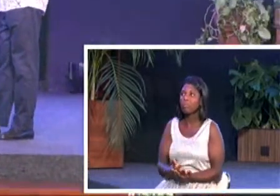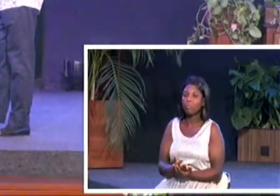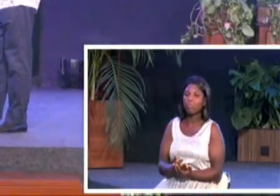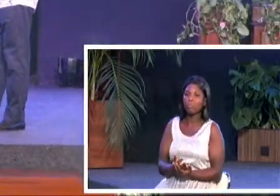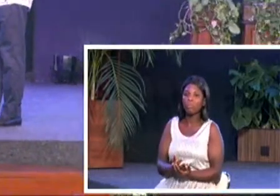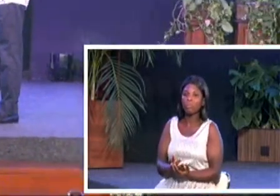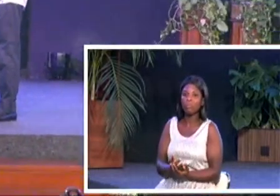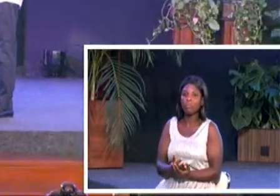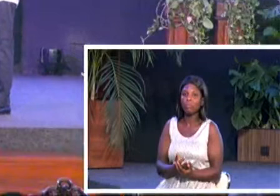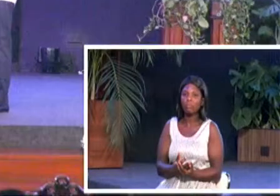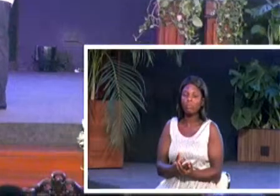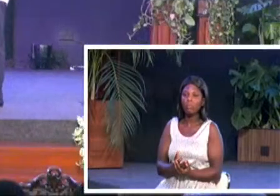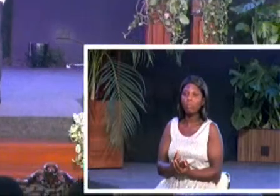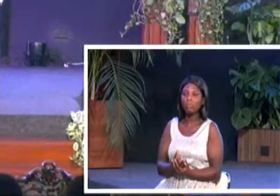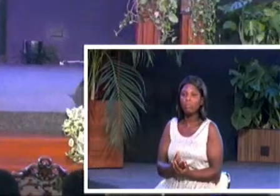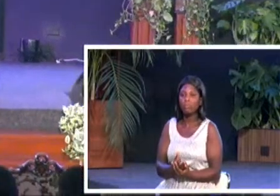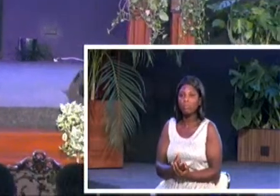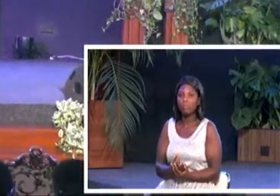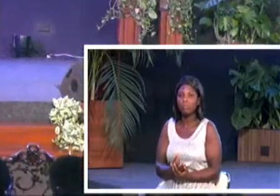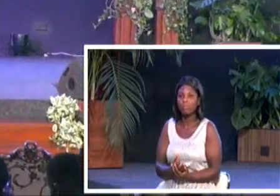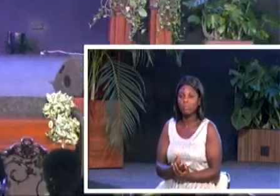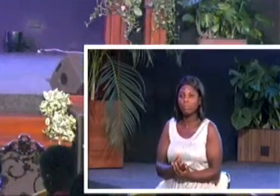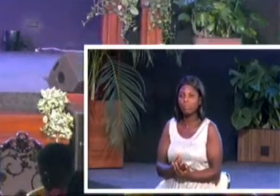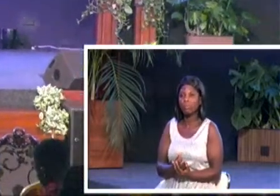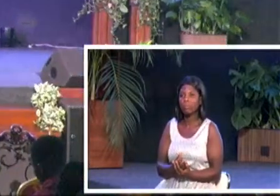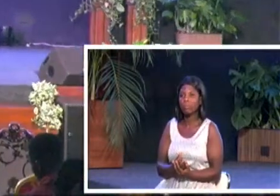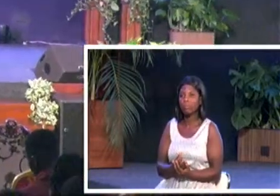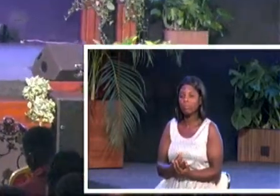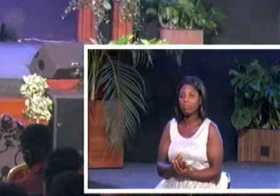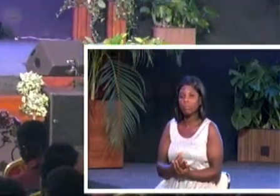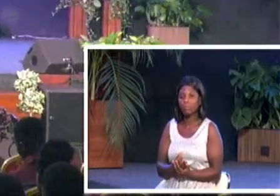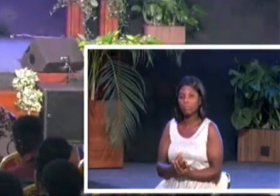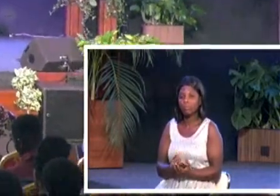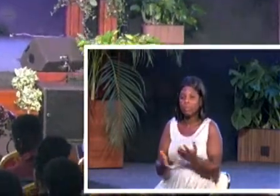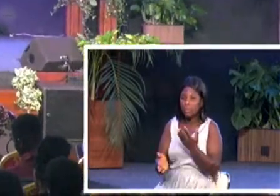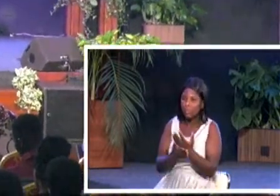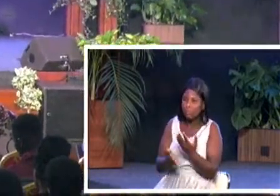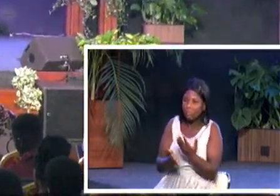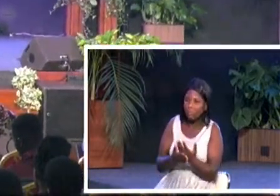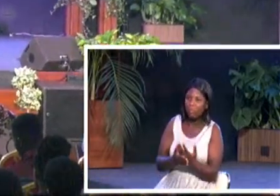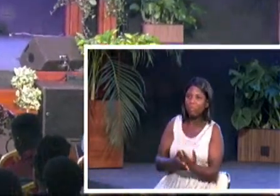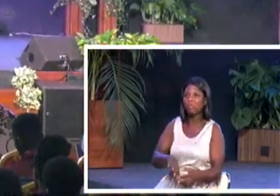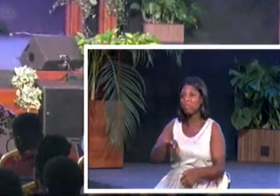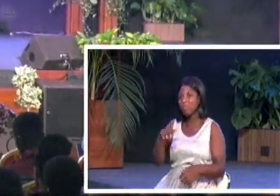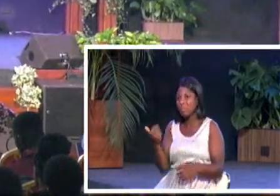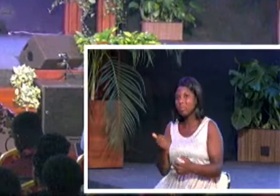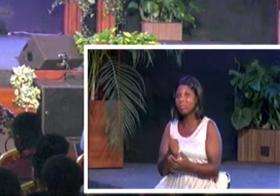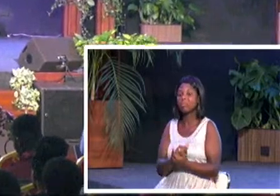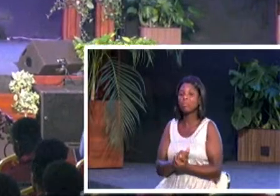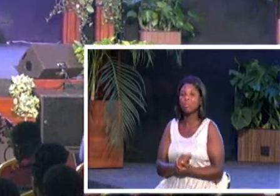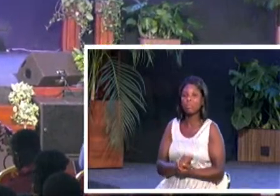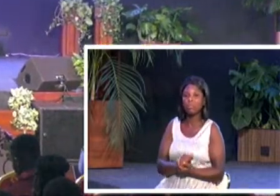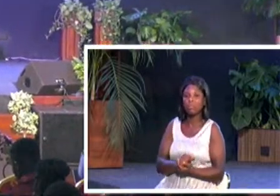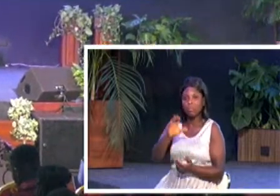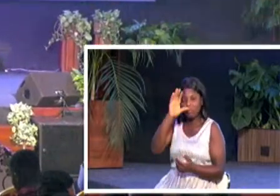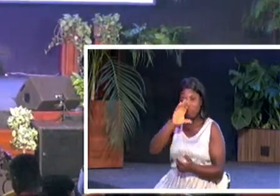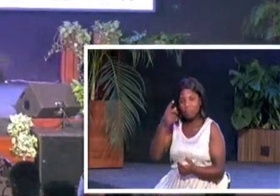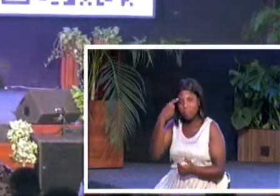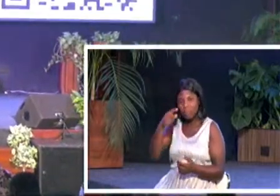director, front desk executive, office manager, commercial manager, project manager, and project solutions manager.